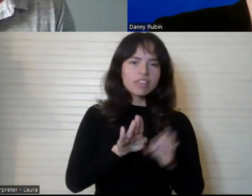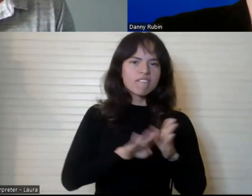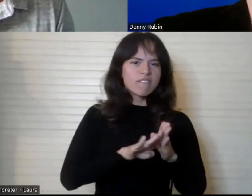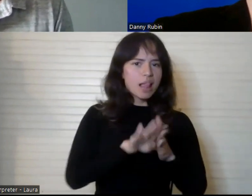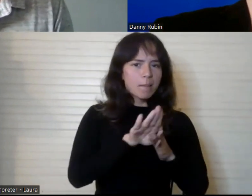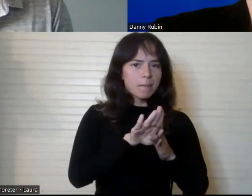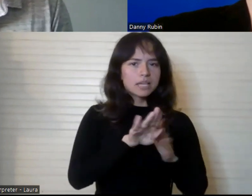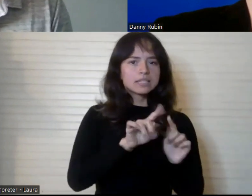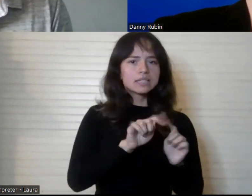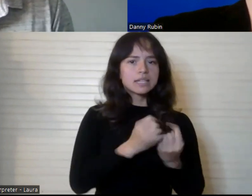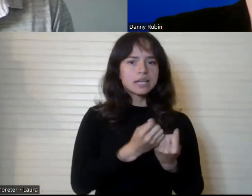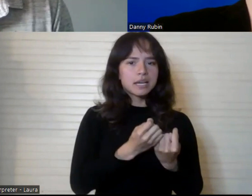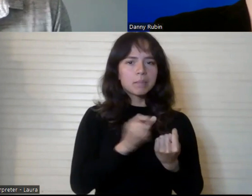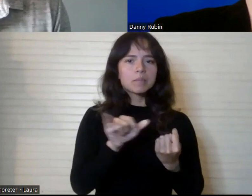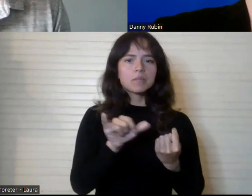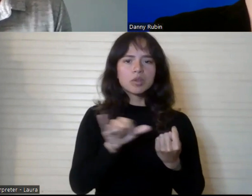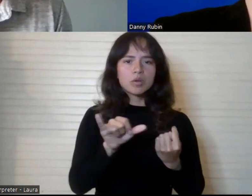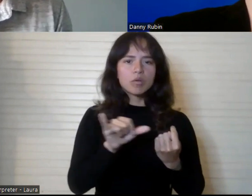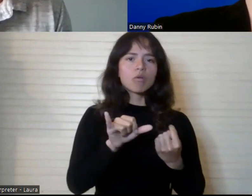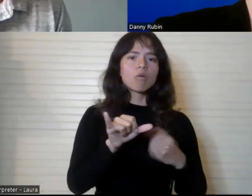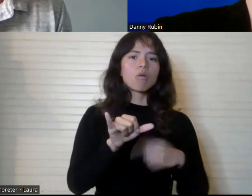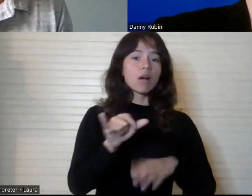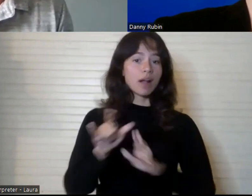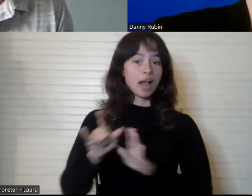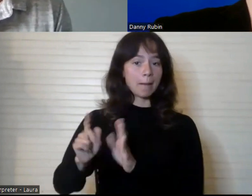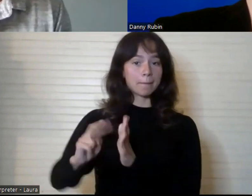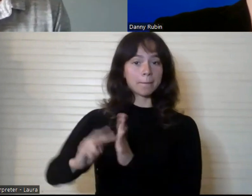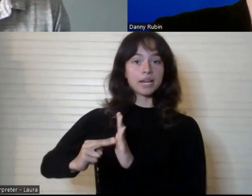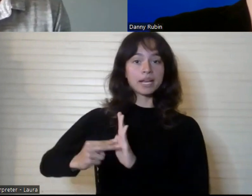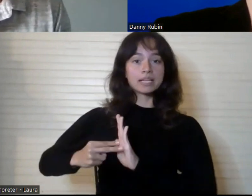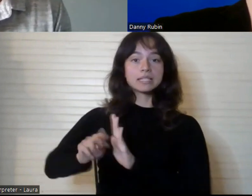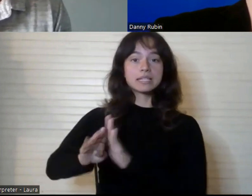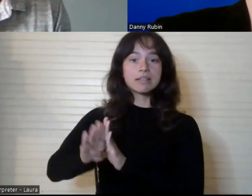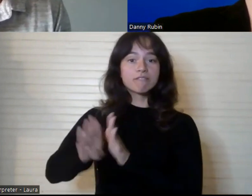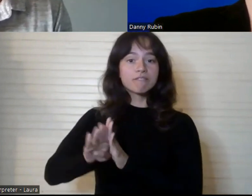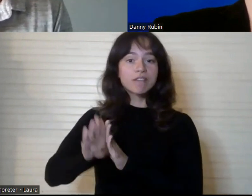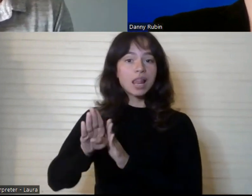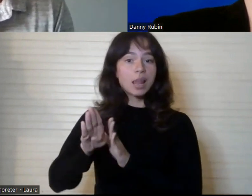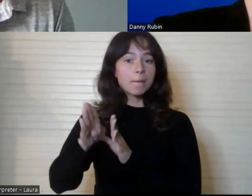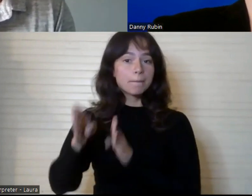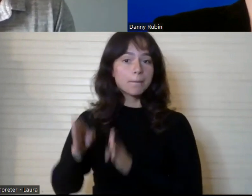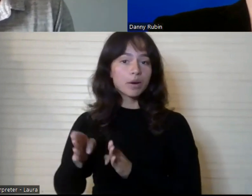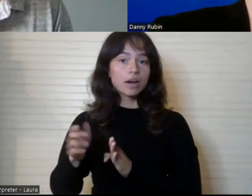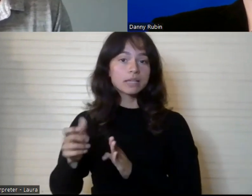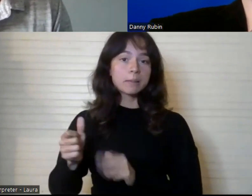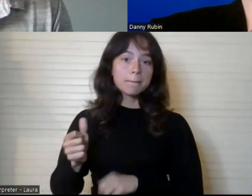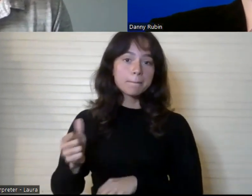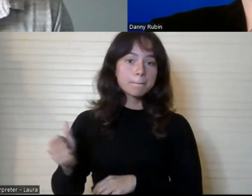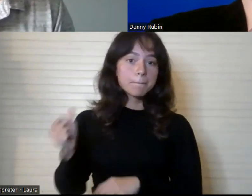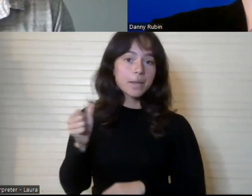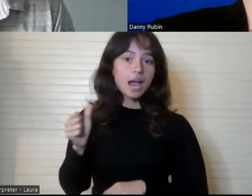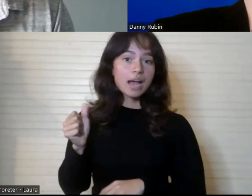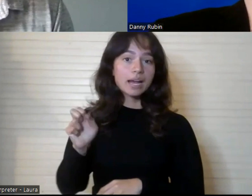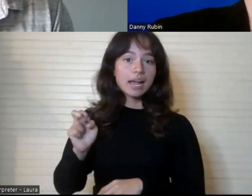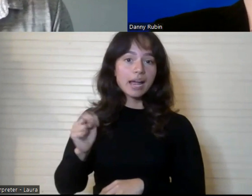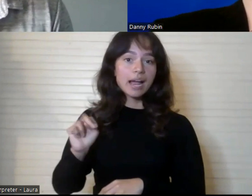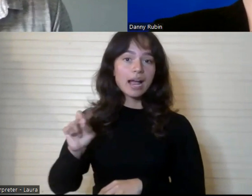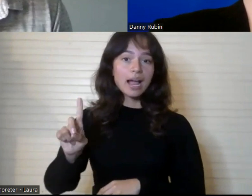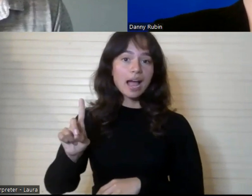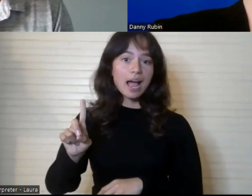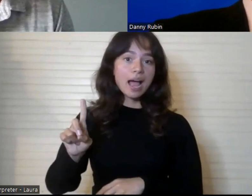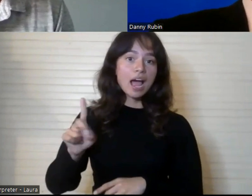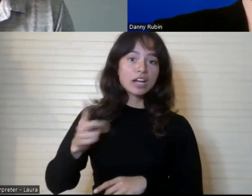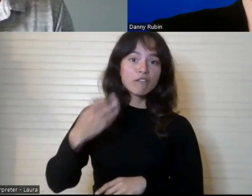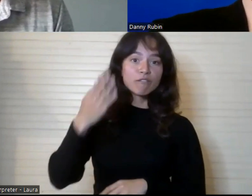well as front end and back end developers and designers, quality assurance, coders, engineers, so on and so forth. So we bring a lot to